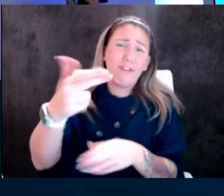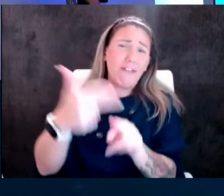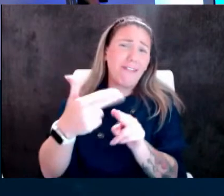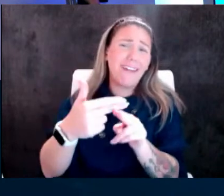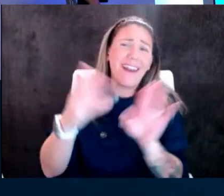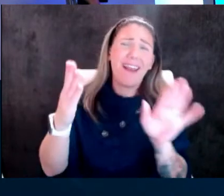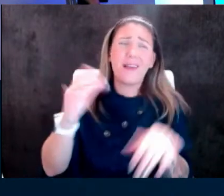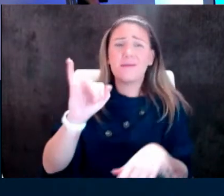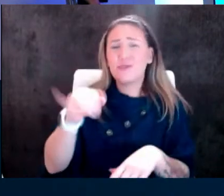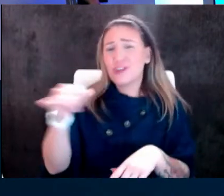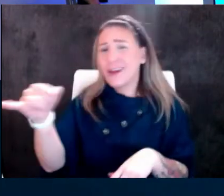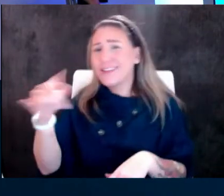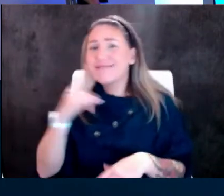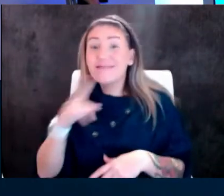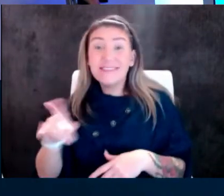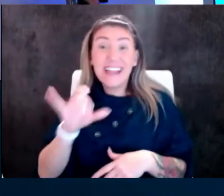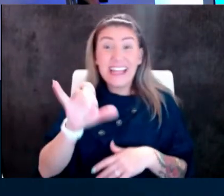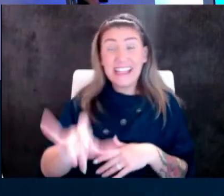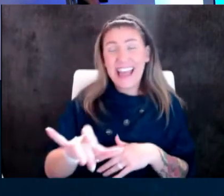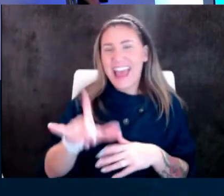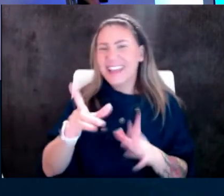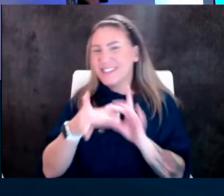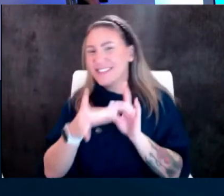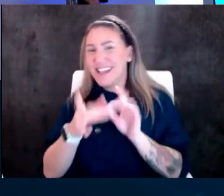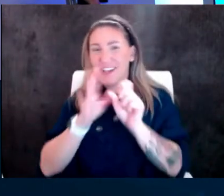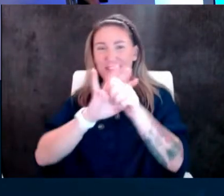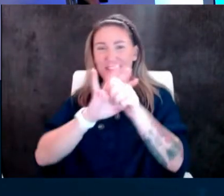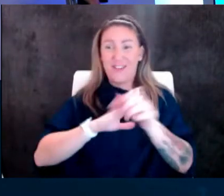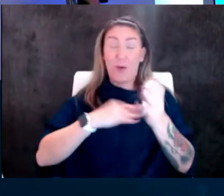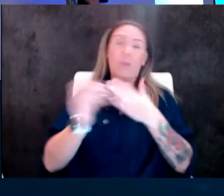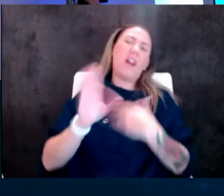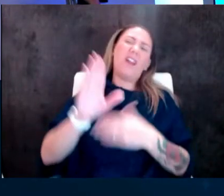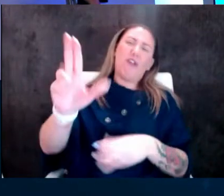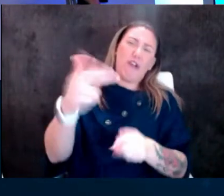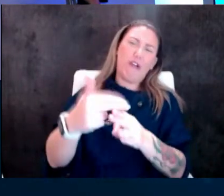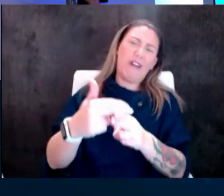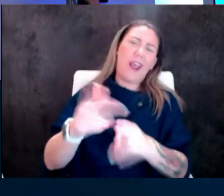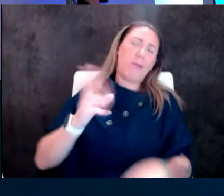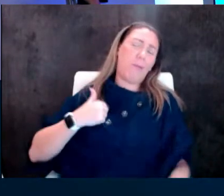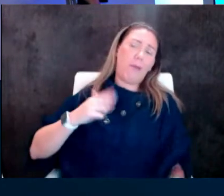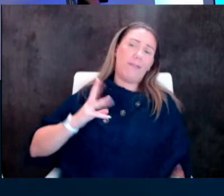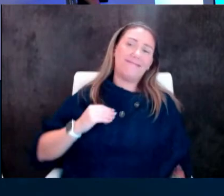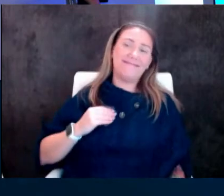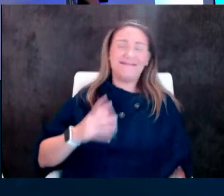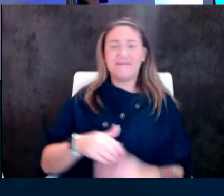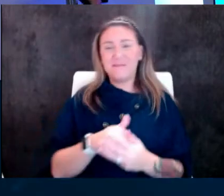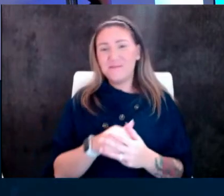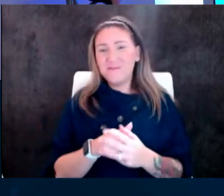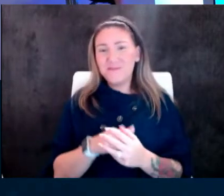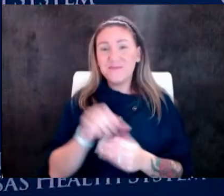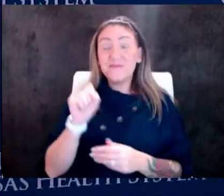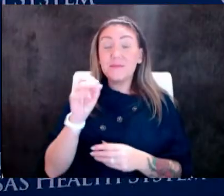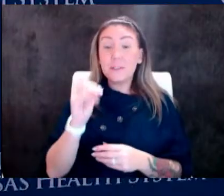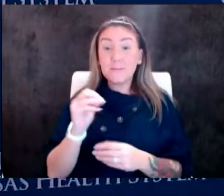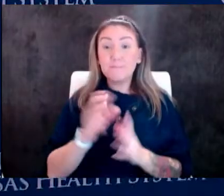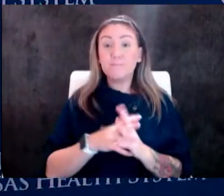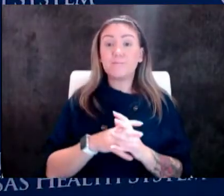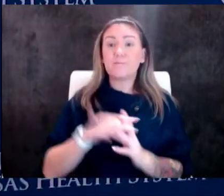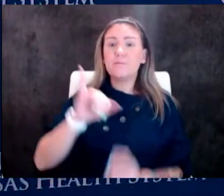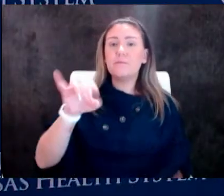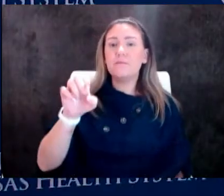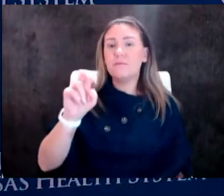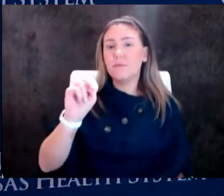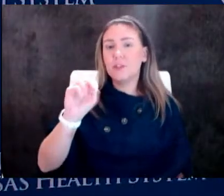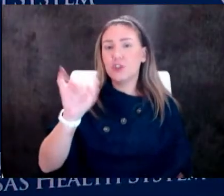play on the COVID crisis right there. Whatever your name is. Okay, I'll take it. All right, Jess. Okay, so Jennifer wants to know, when is the